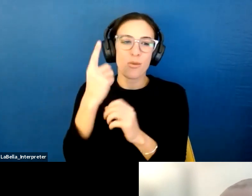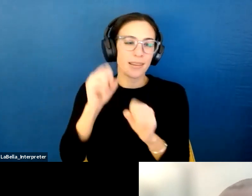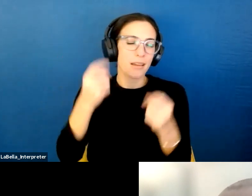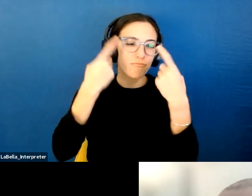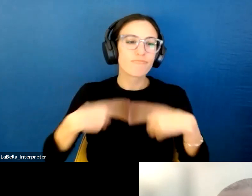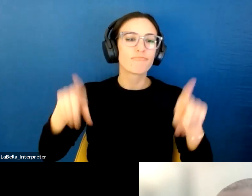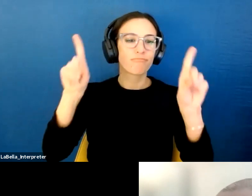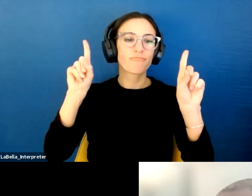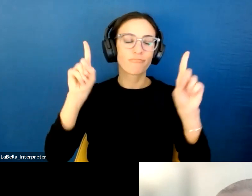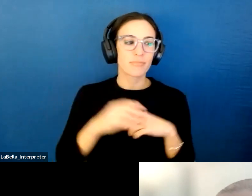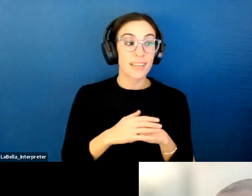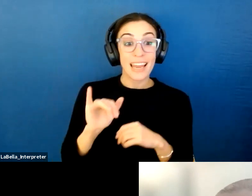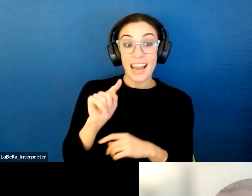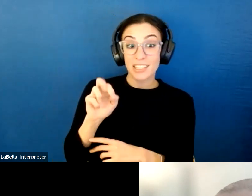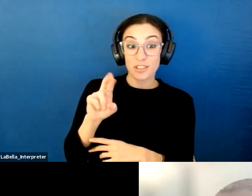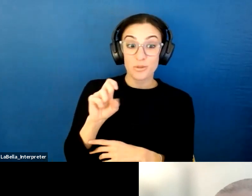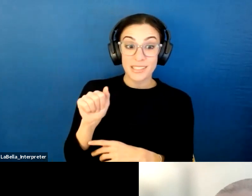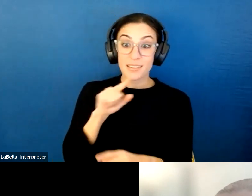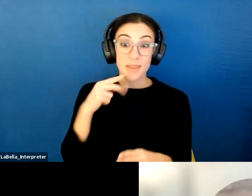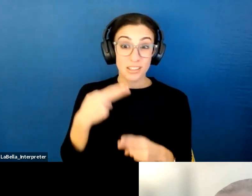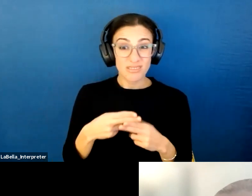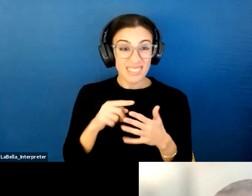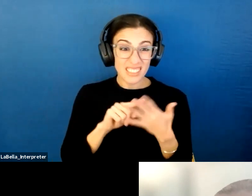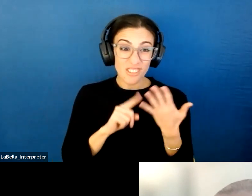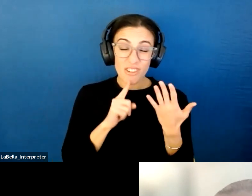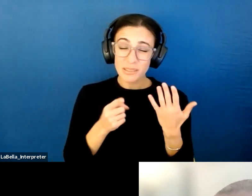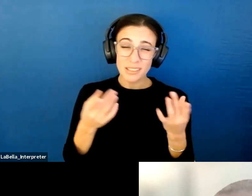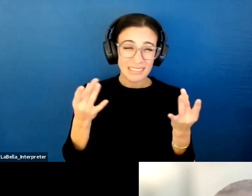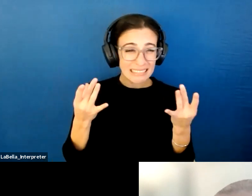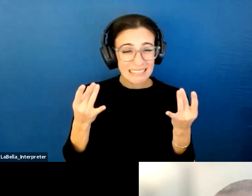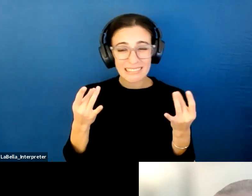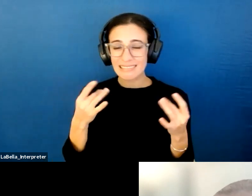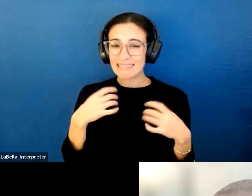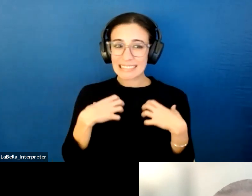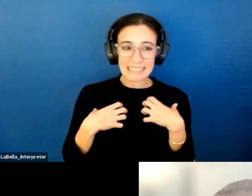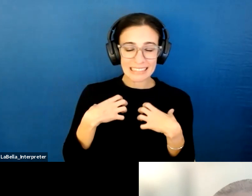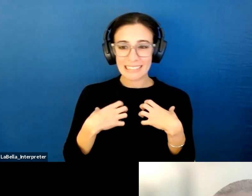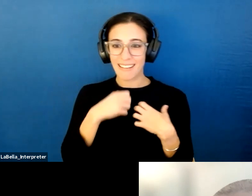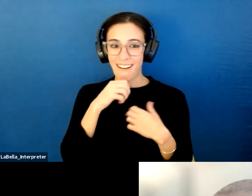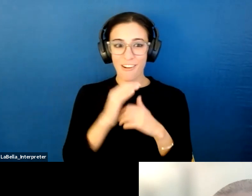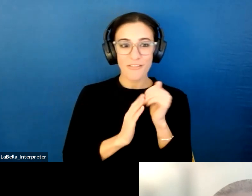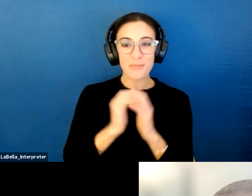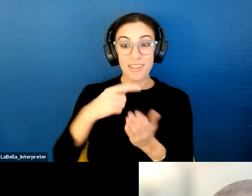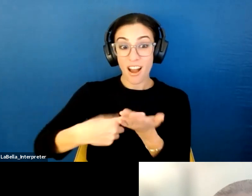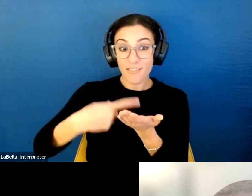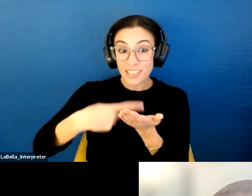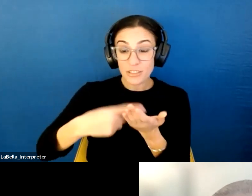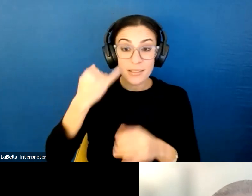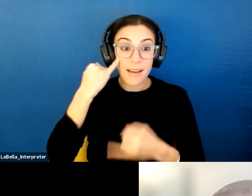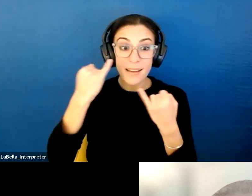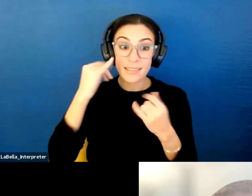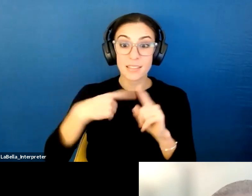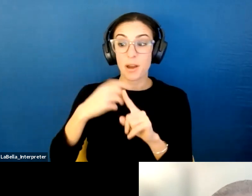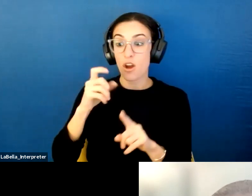as Theresa mentioned, these are super tricky, uncomfortable conversations. These ideas about CRISPR, gene